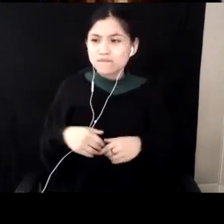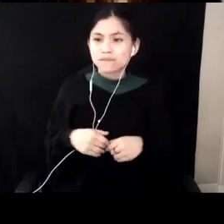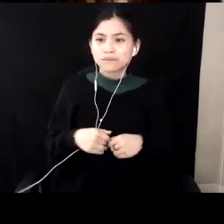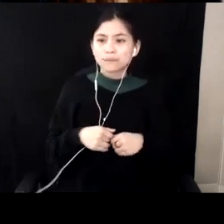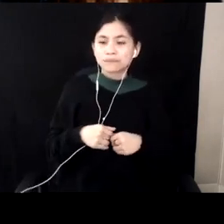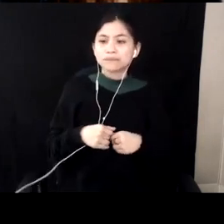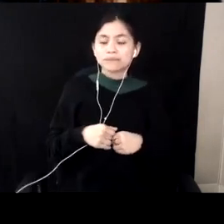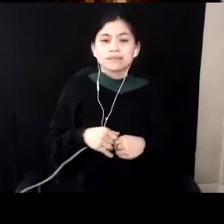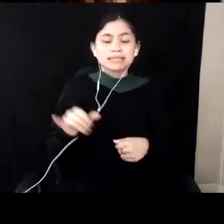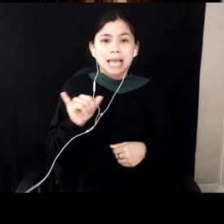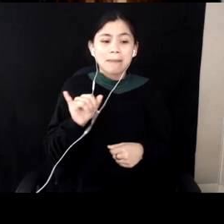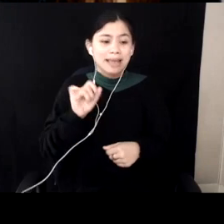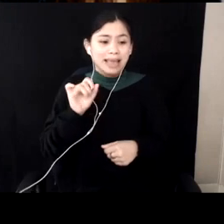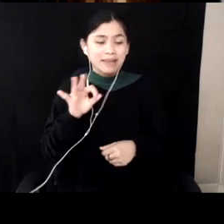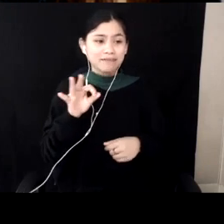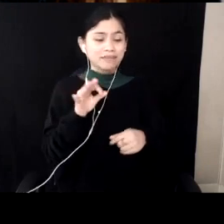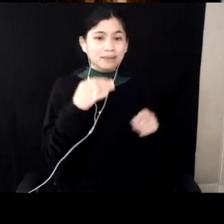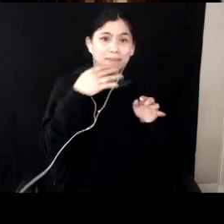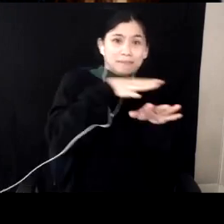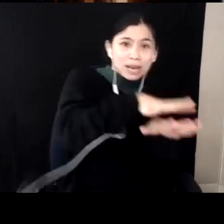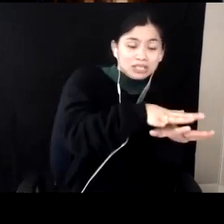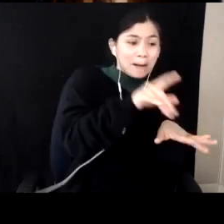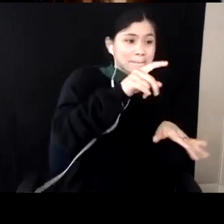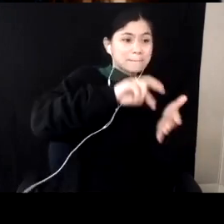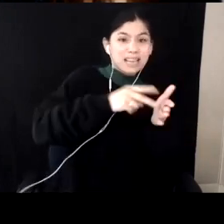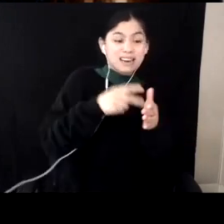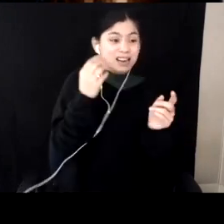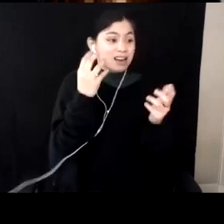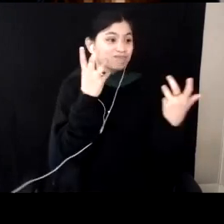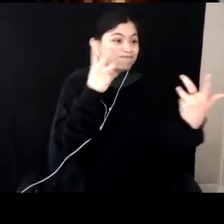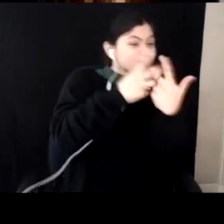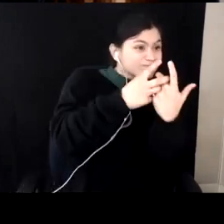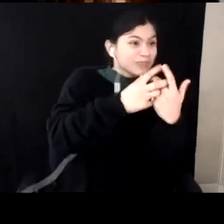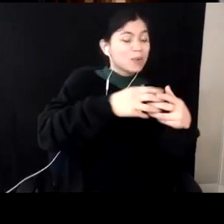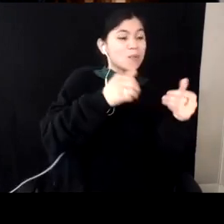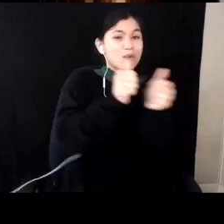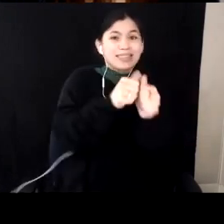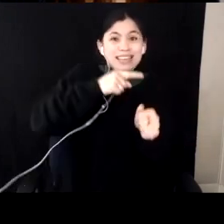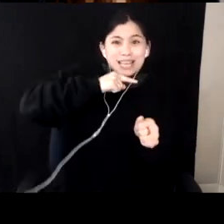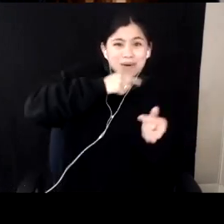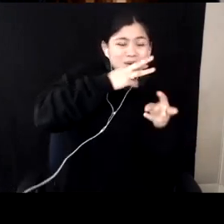new culture. So this could be adapt to that hearing world and,